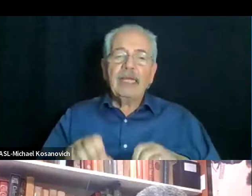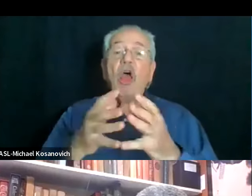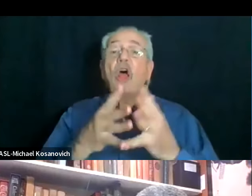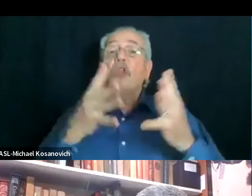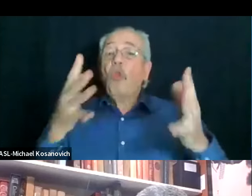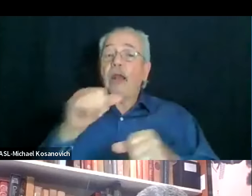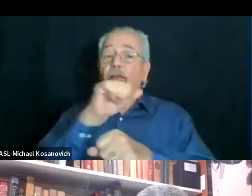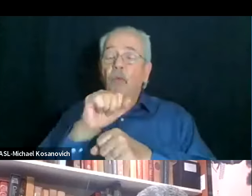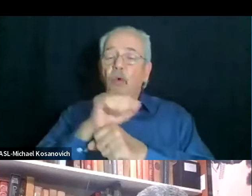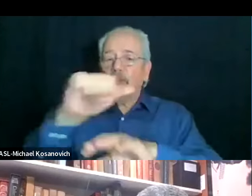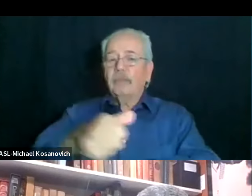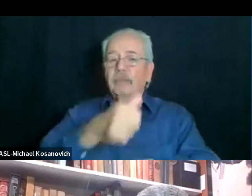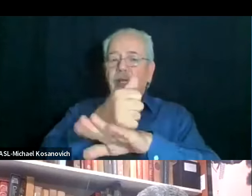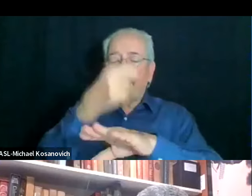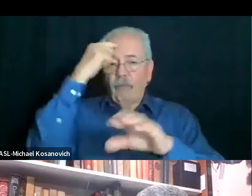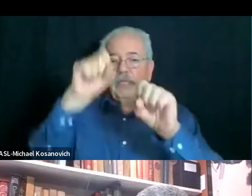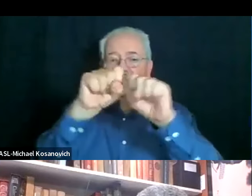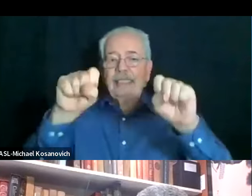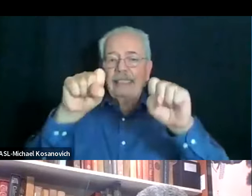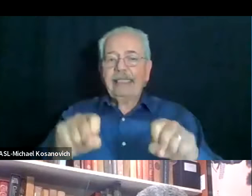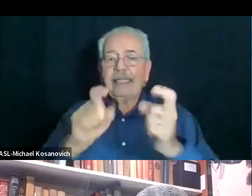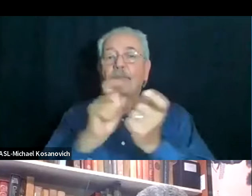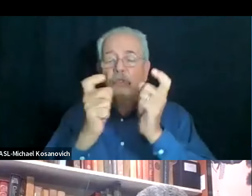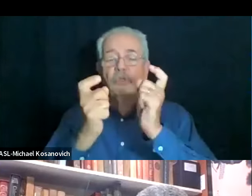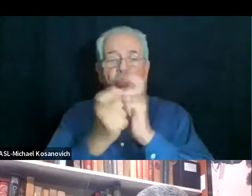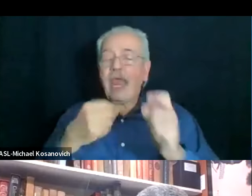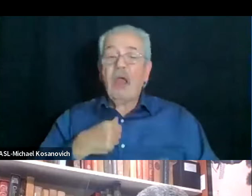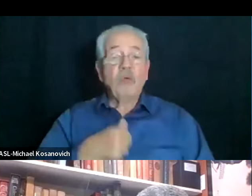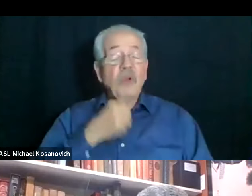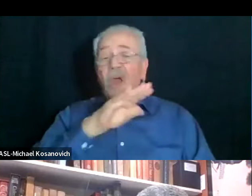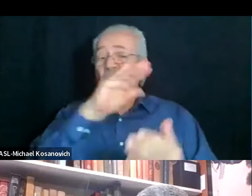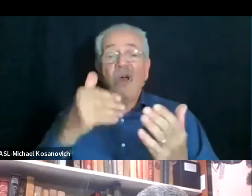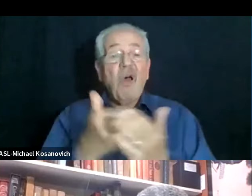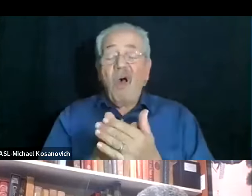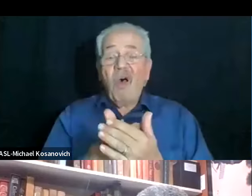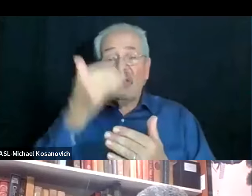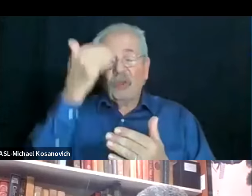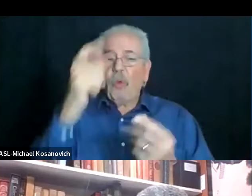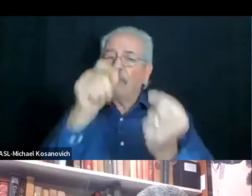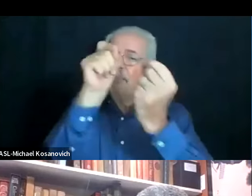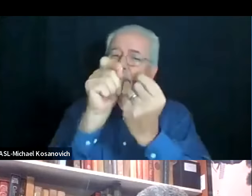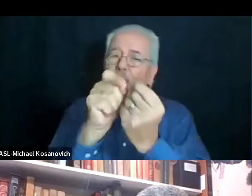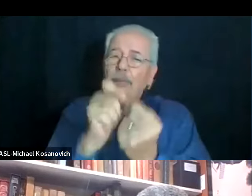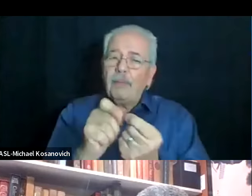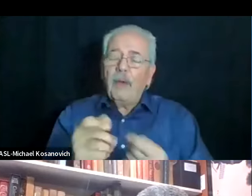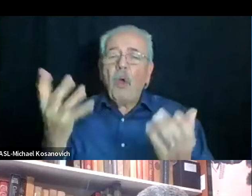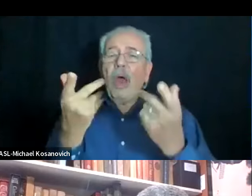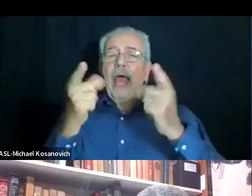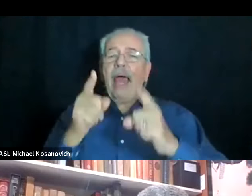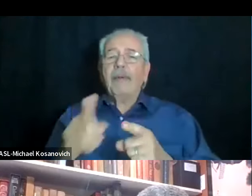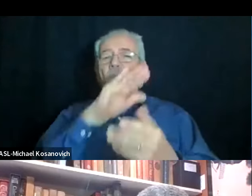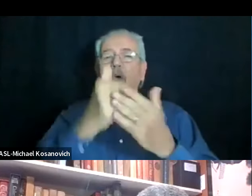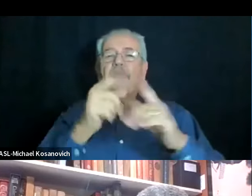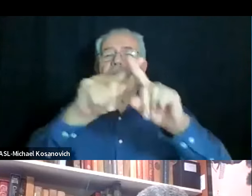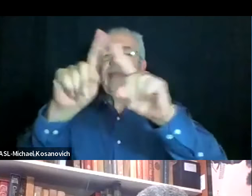lay the foundations for system change, and we're not all privy to the sort of details of what's happening in all the different